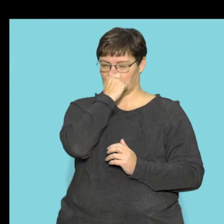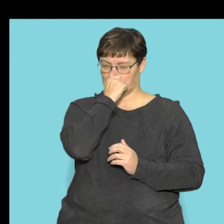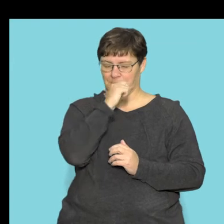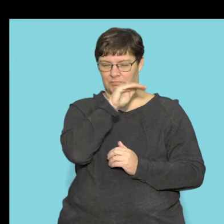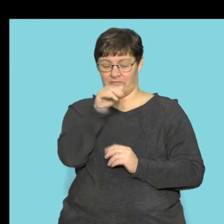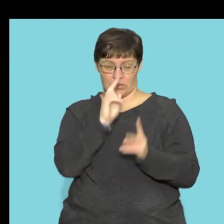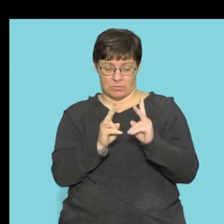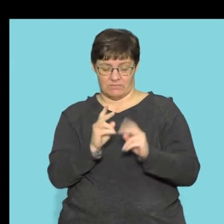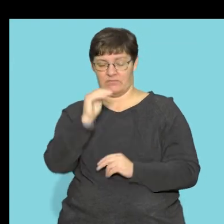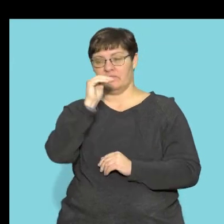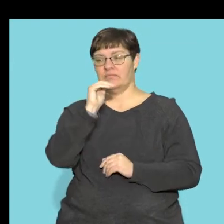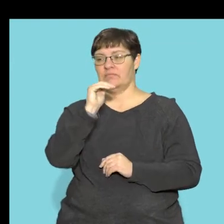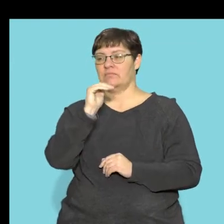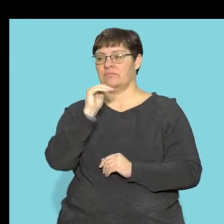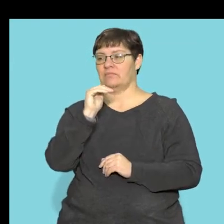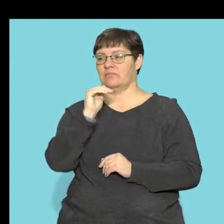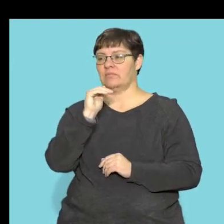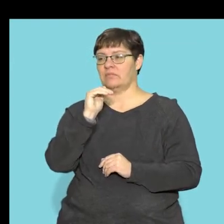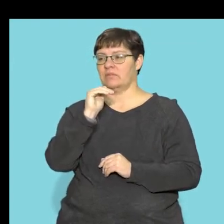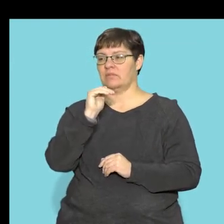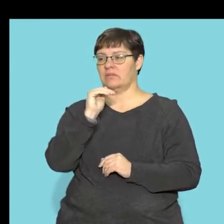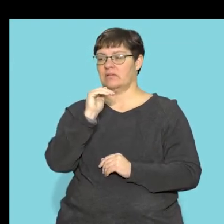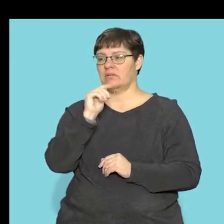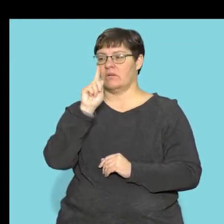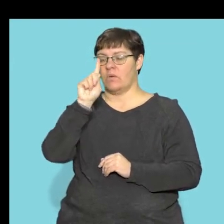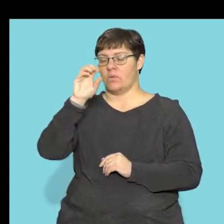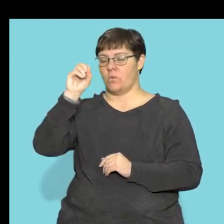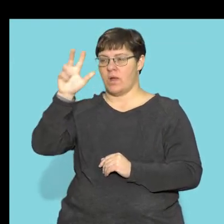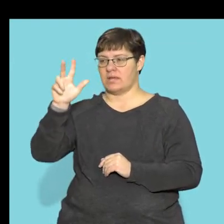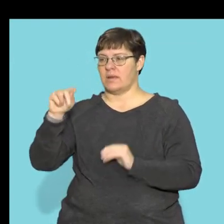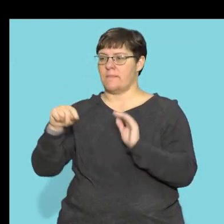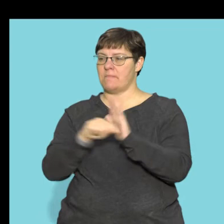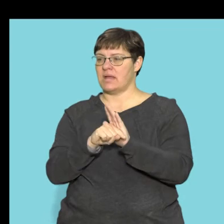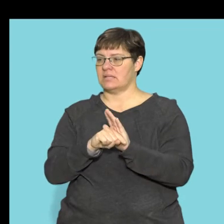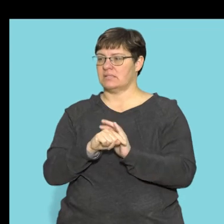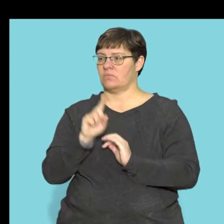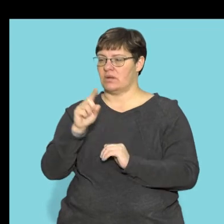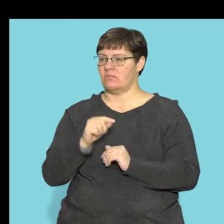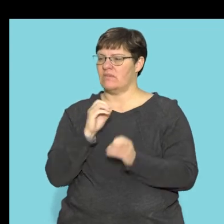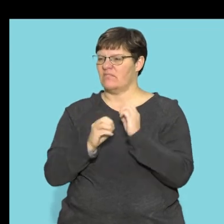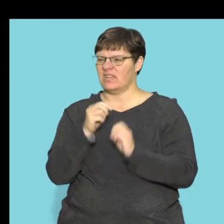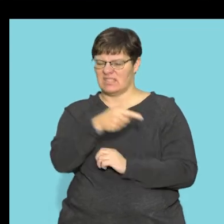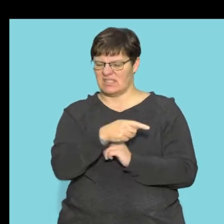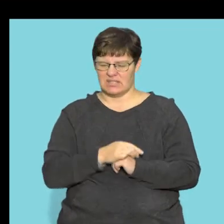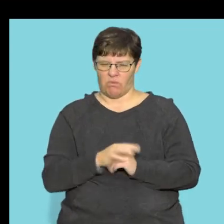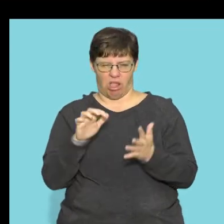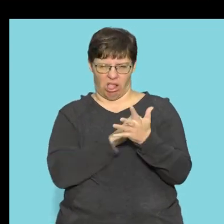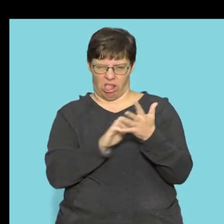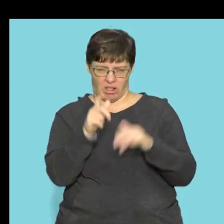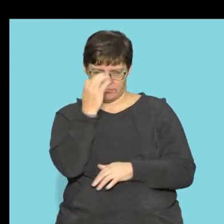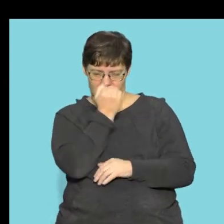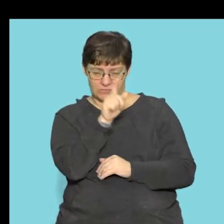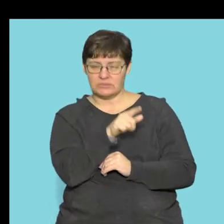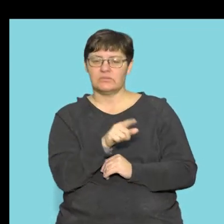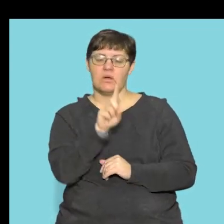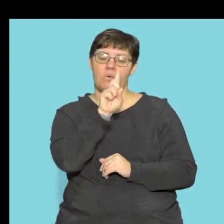0,325 divided by 12. Let me just fix that. 108 minus 1, right? just to quickly